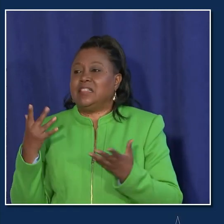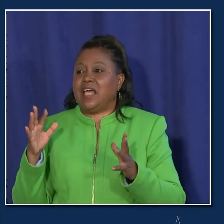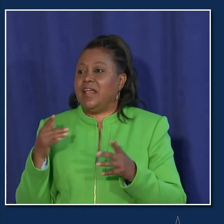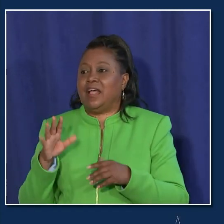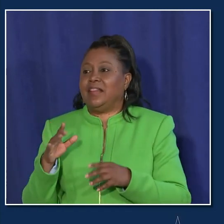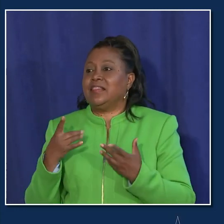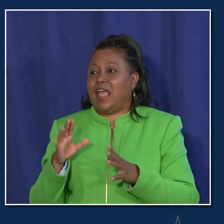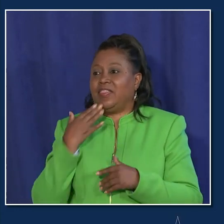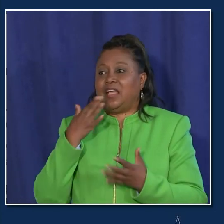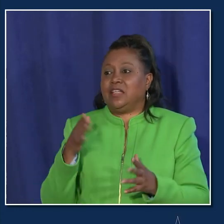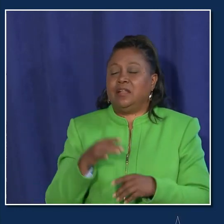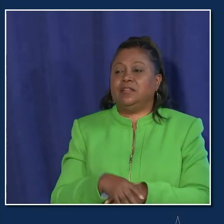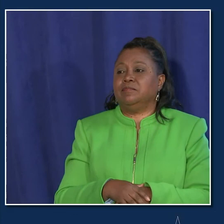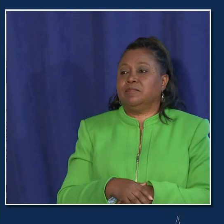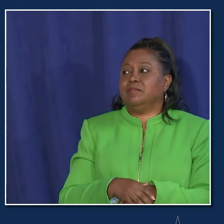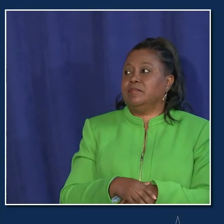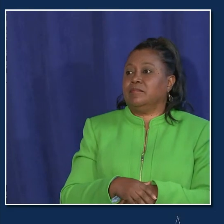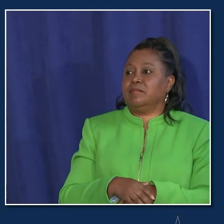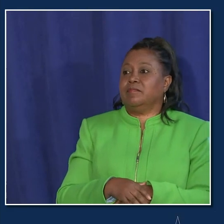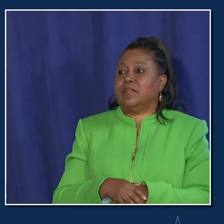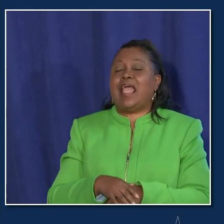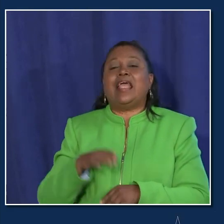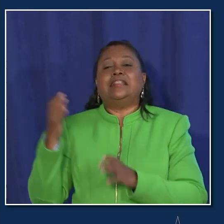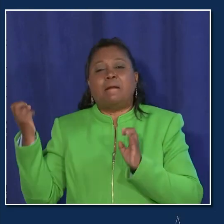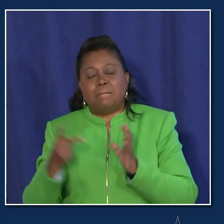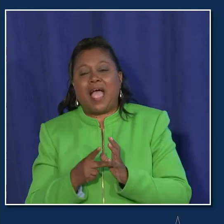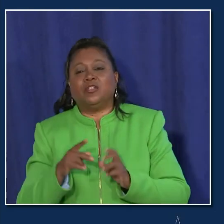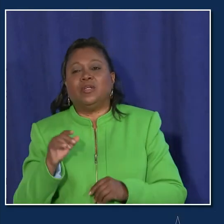It's back to Thank you. It's back.